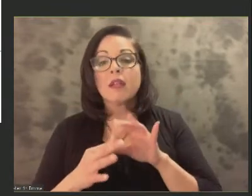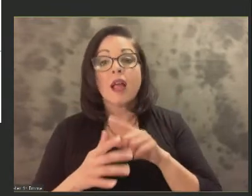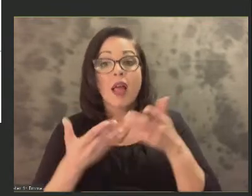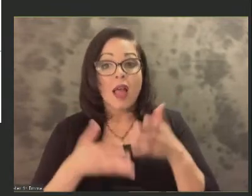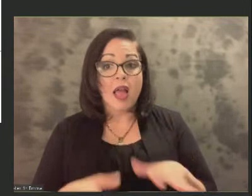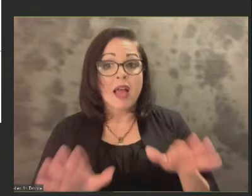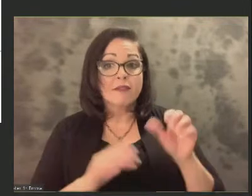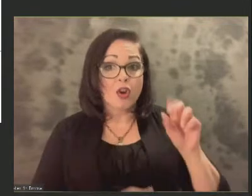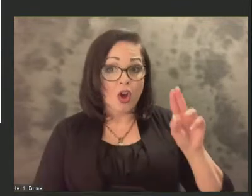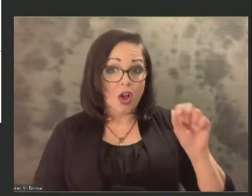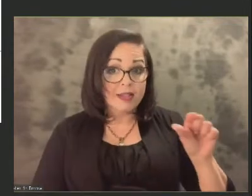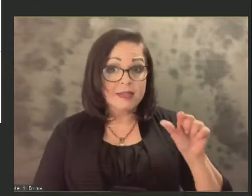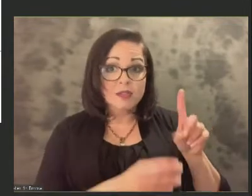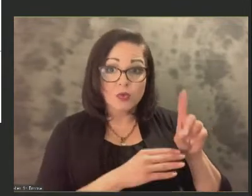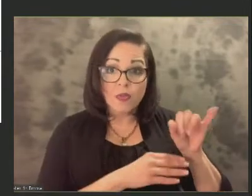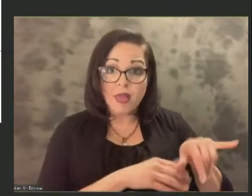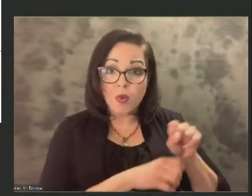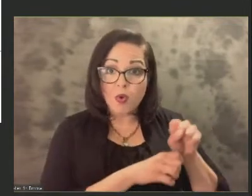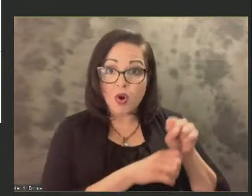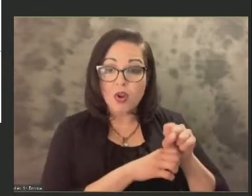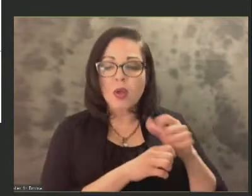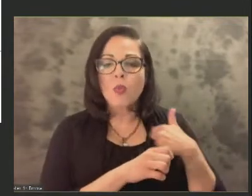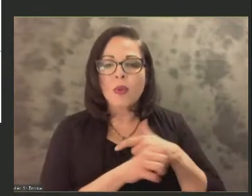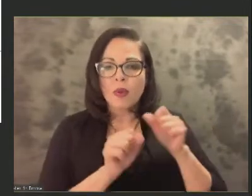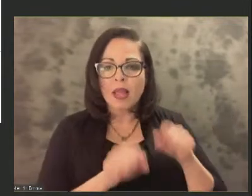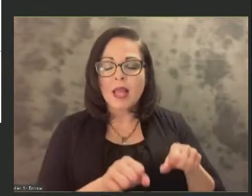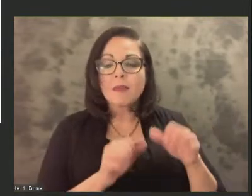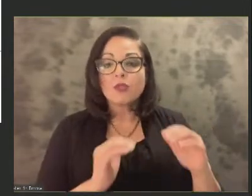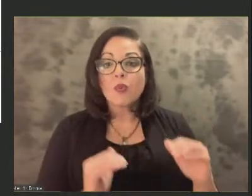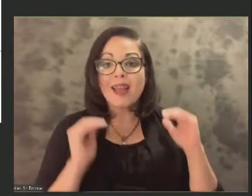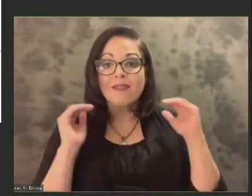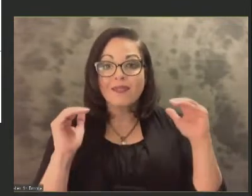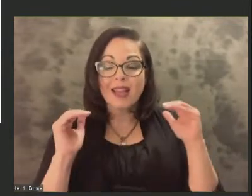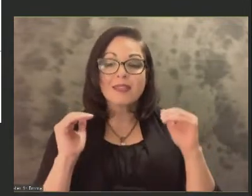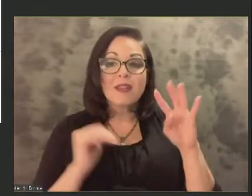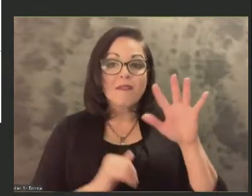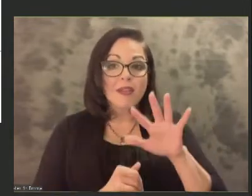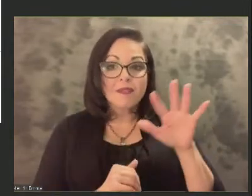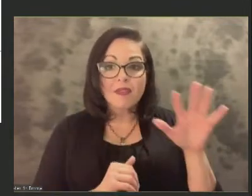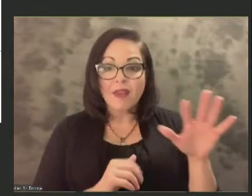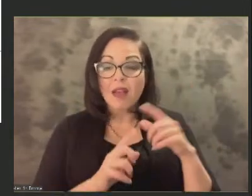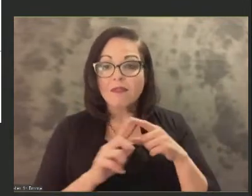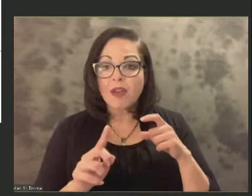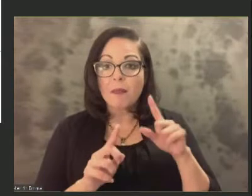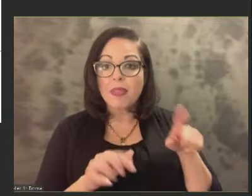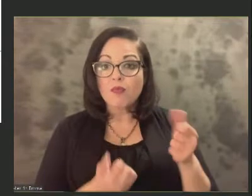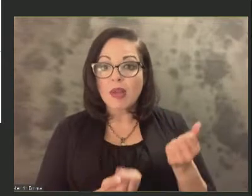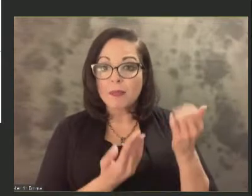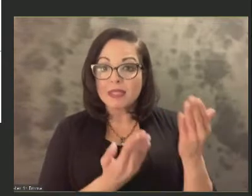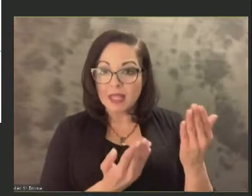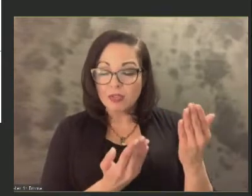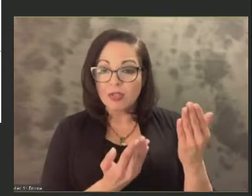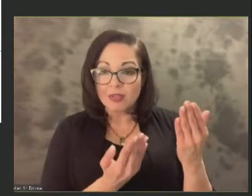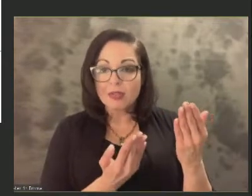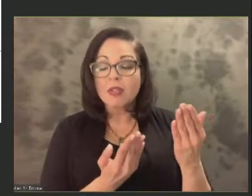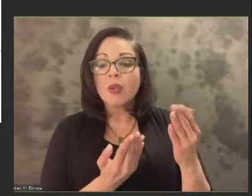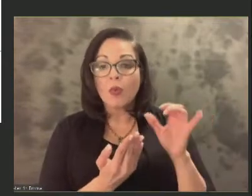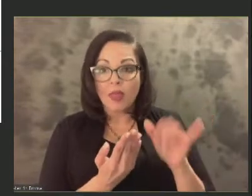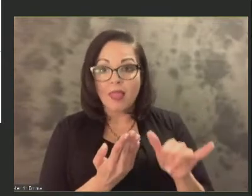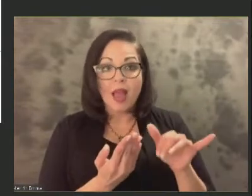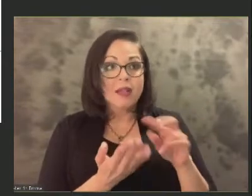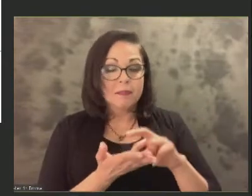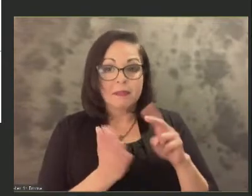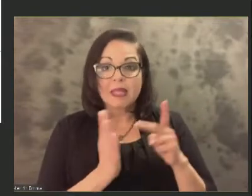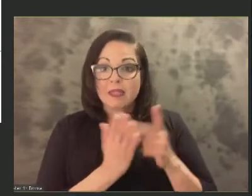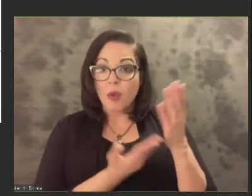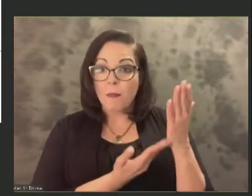August, they were able to advance 55 of their recommendations, which they will